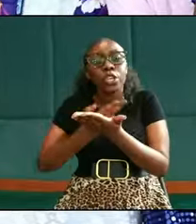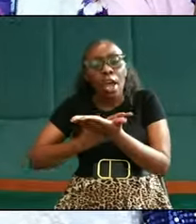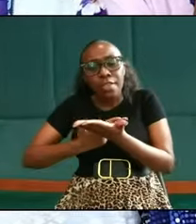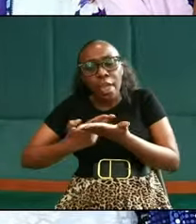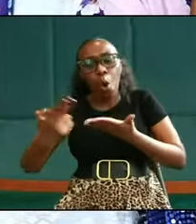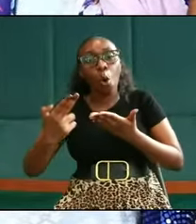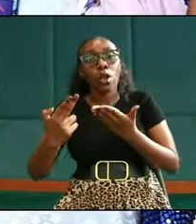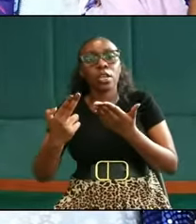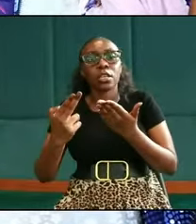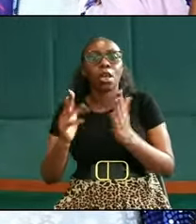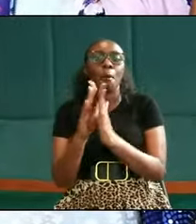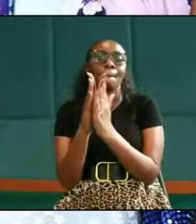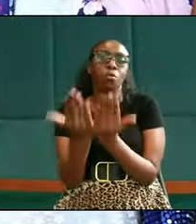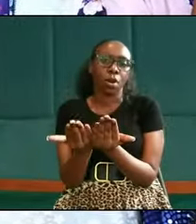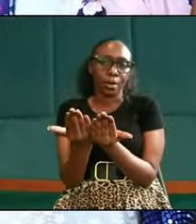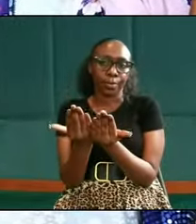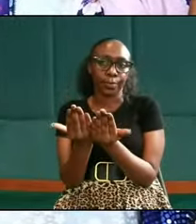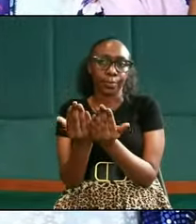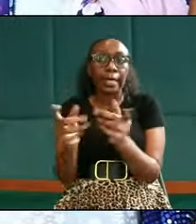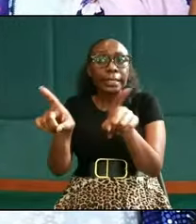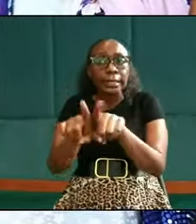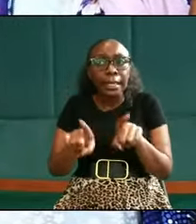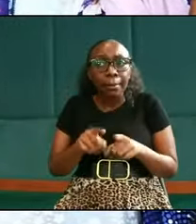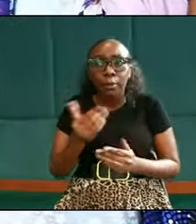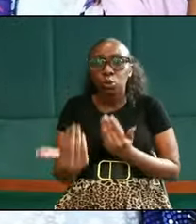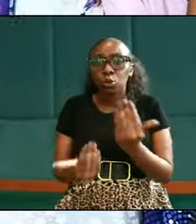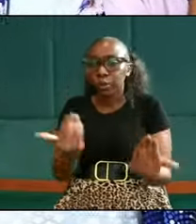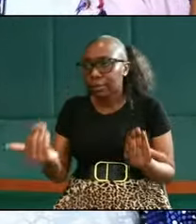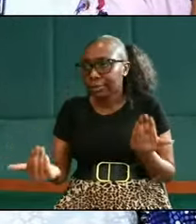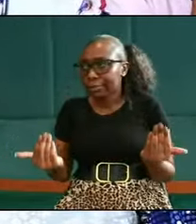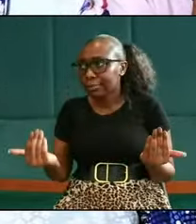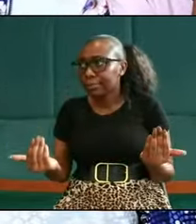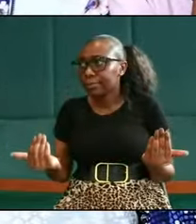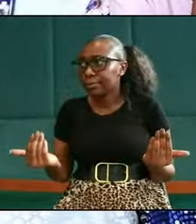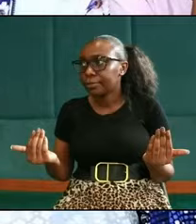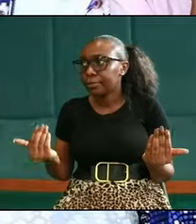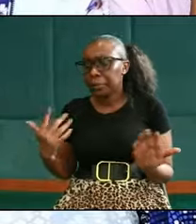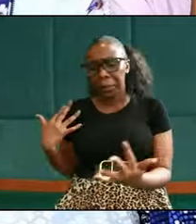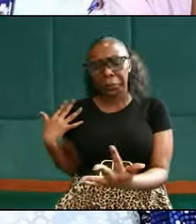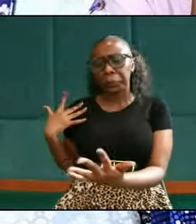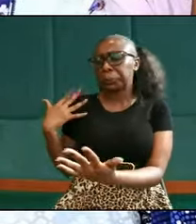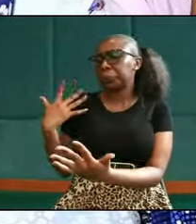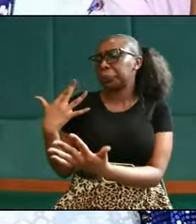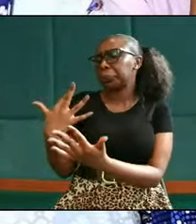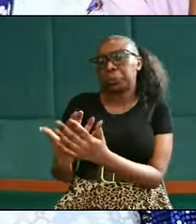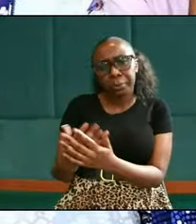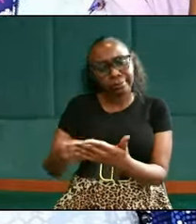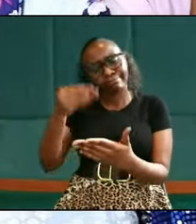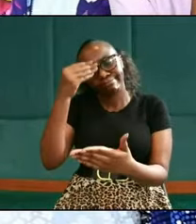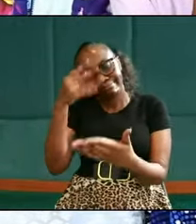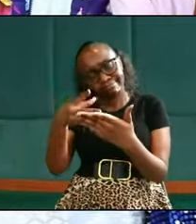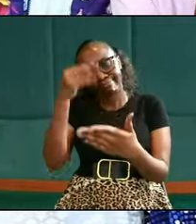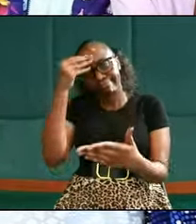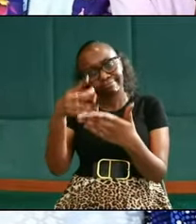holy scriptures. And children, all along we've been looking at the fundamental beliefs, right?